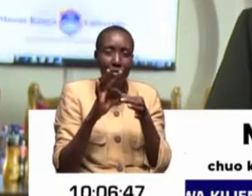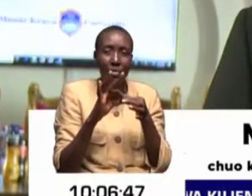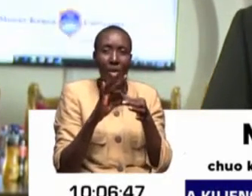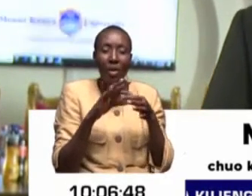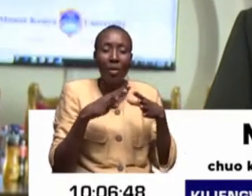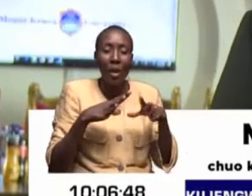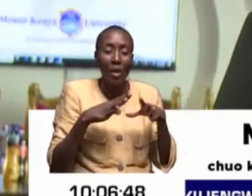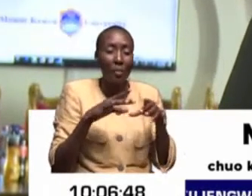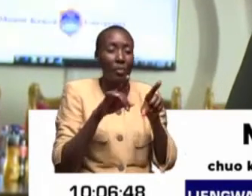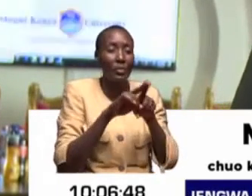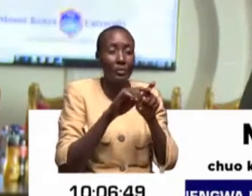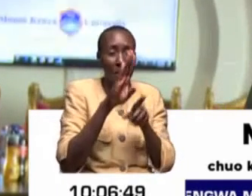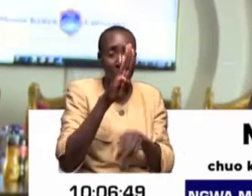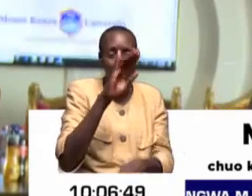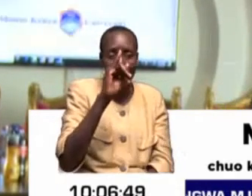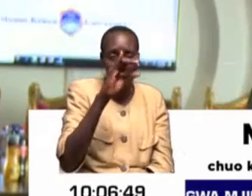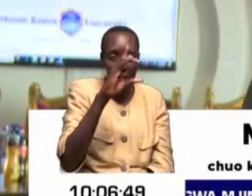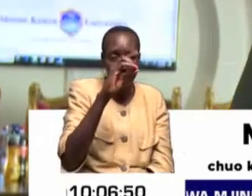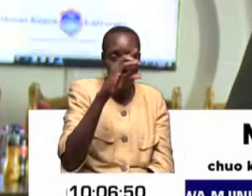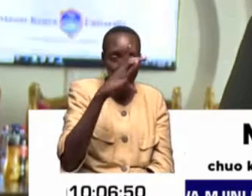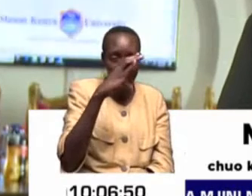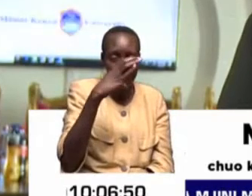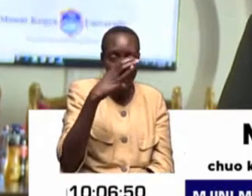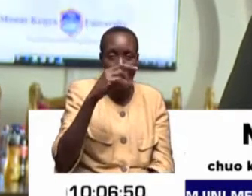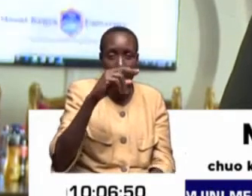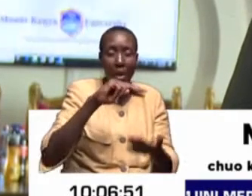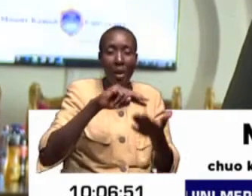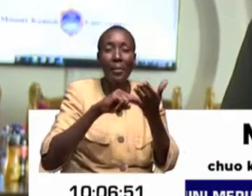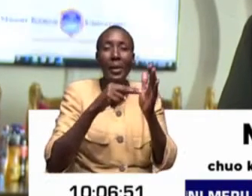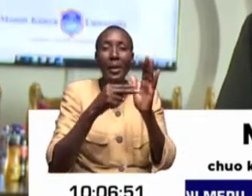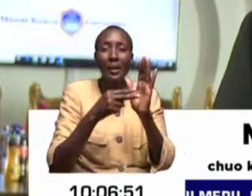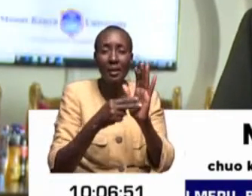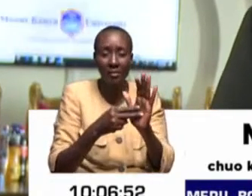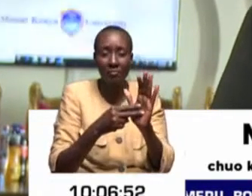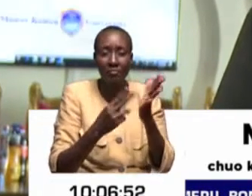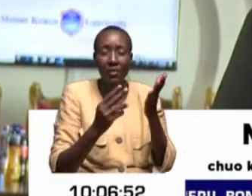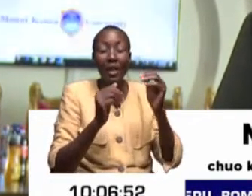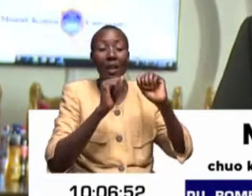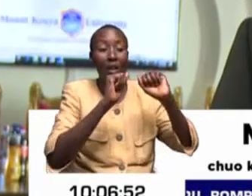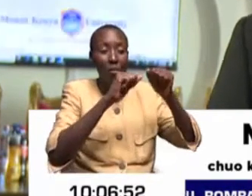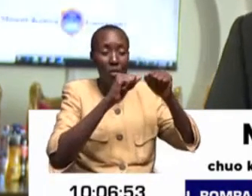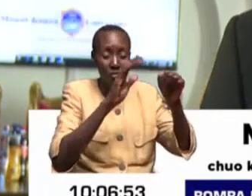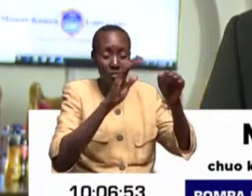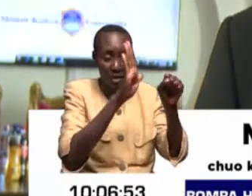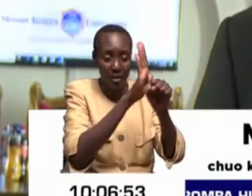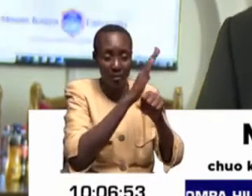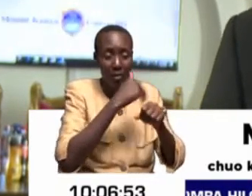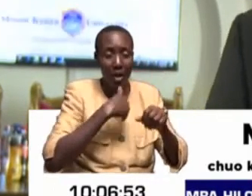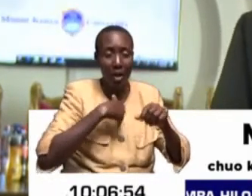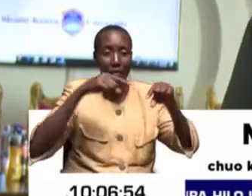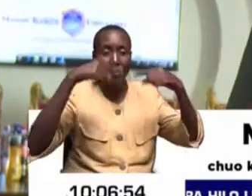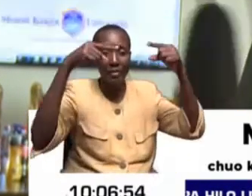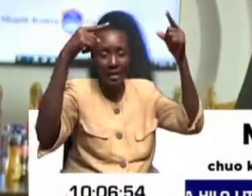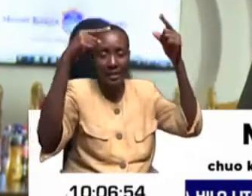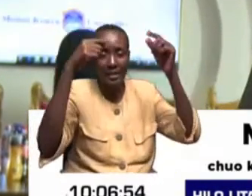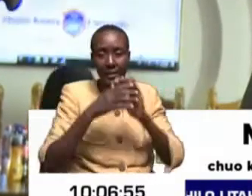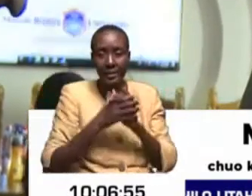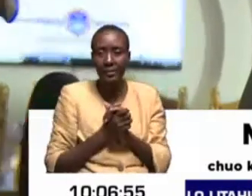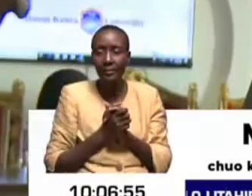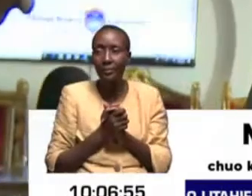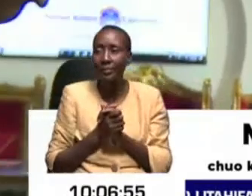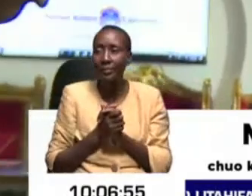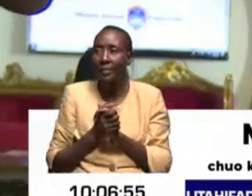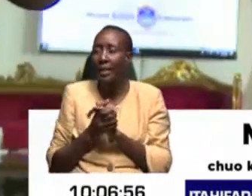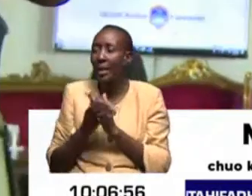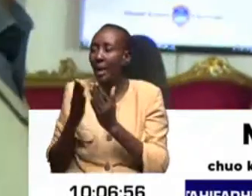like Bidco has been doing, this gives us a lot of possibility of that success. Yes. La mwisho